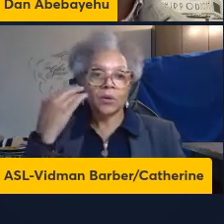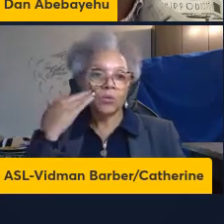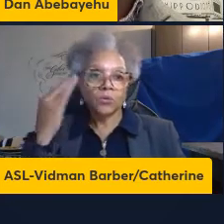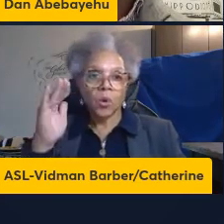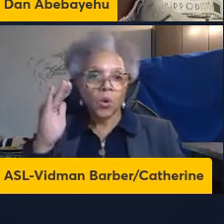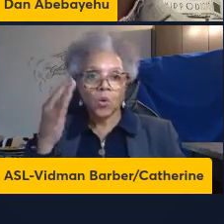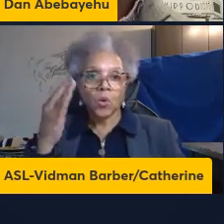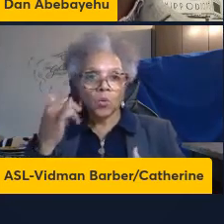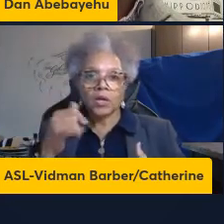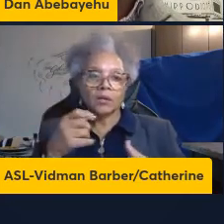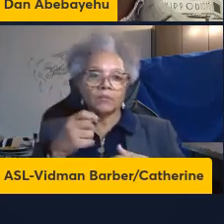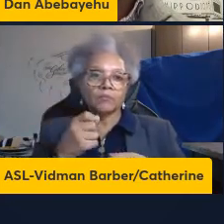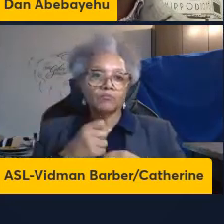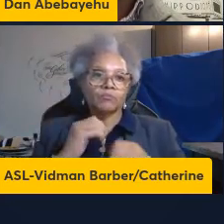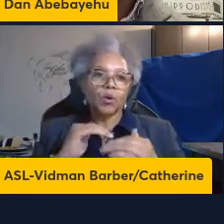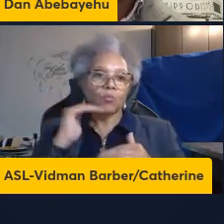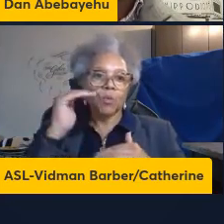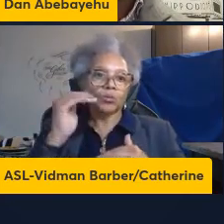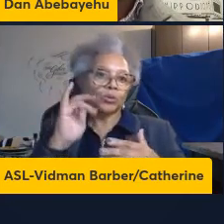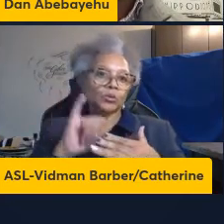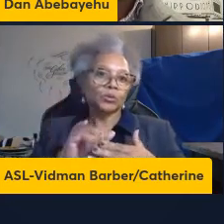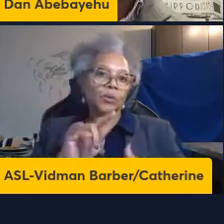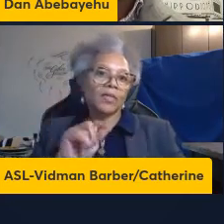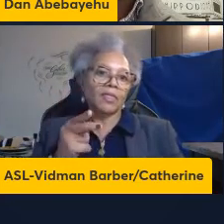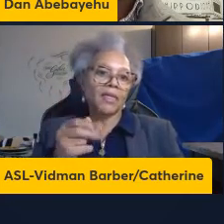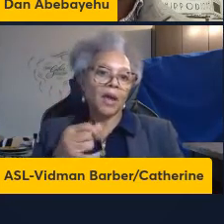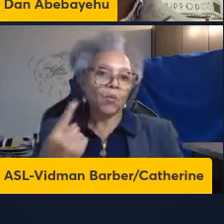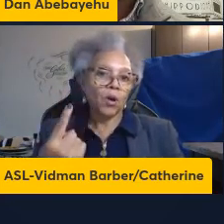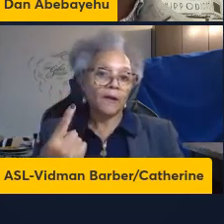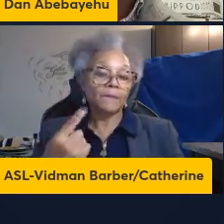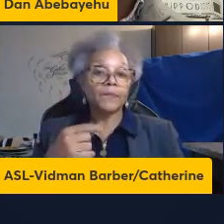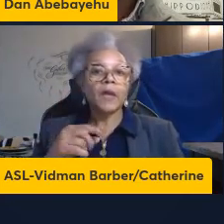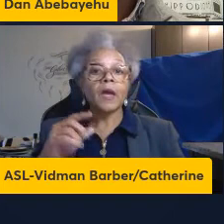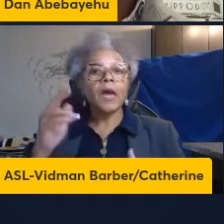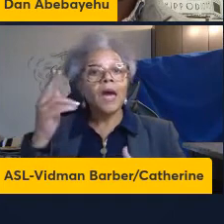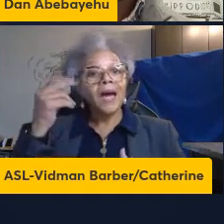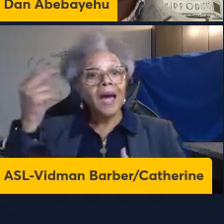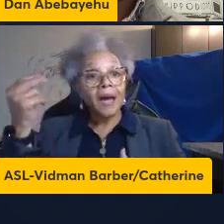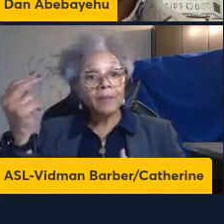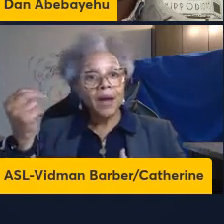Thy1. And one of our emerging hypotheses is that based on